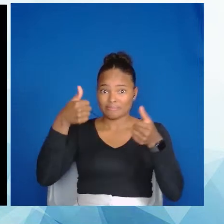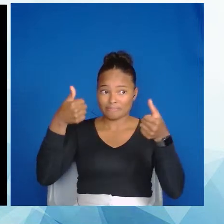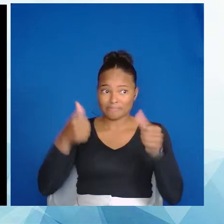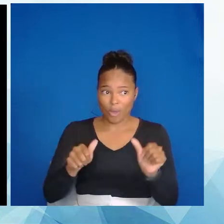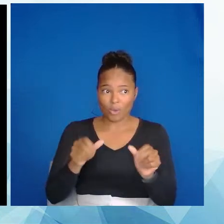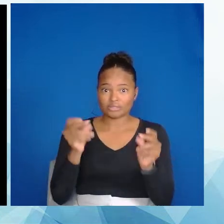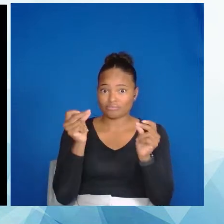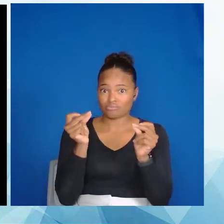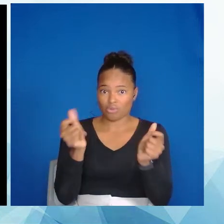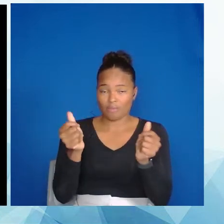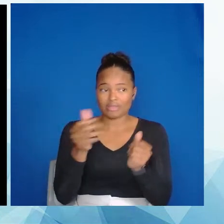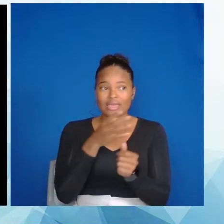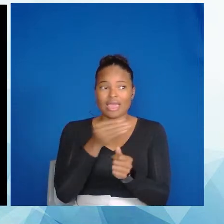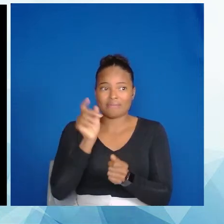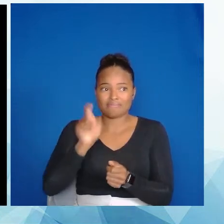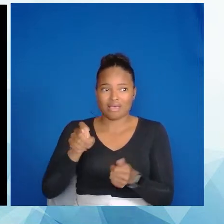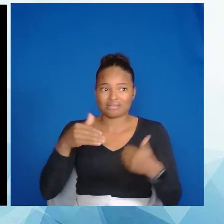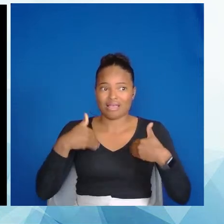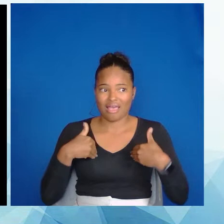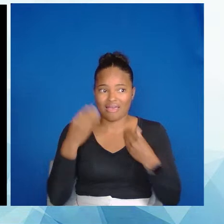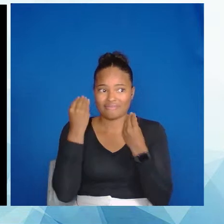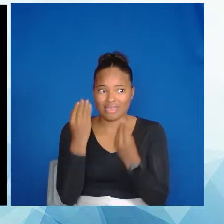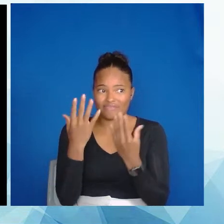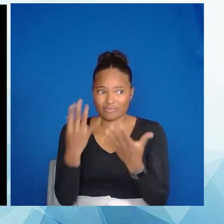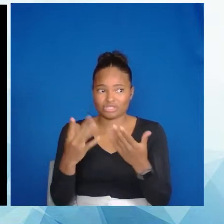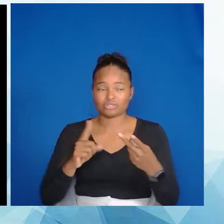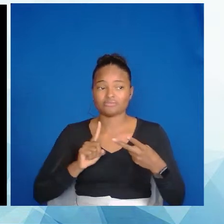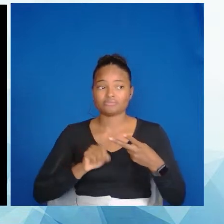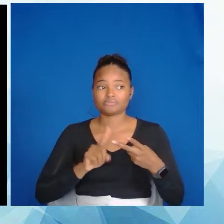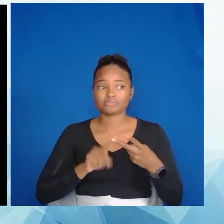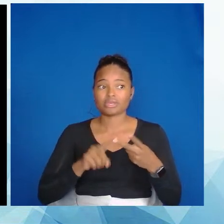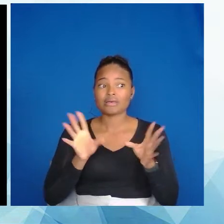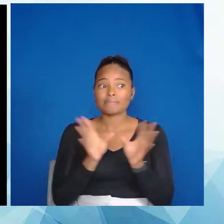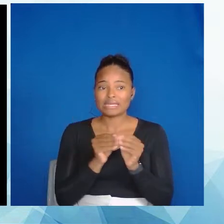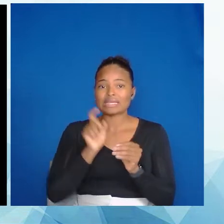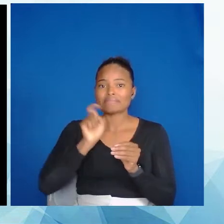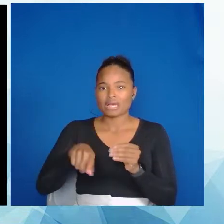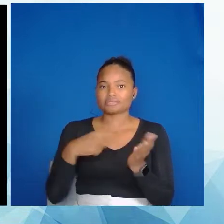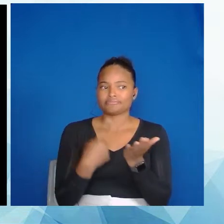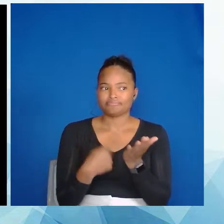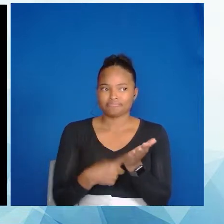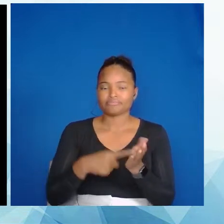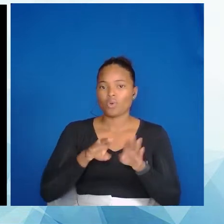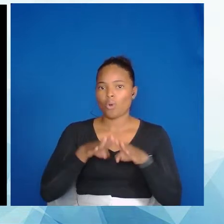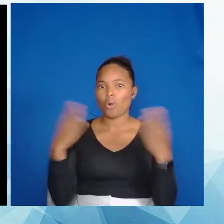required information, and the meeting must be conducted openly.